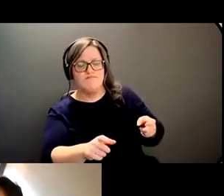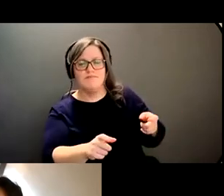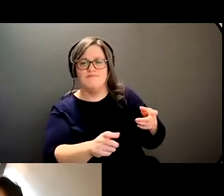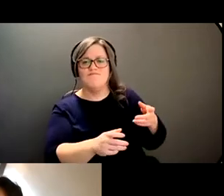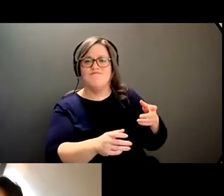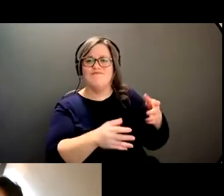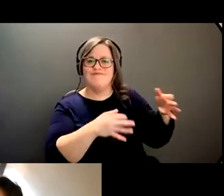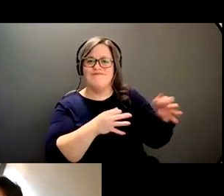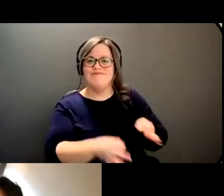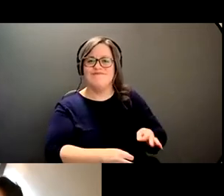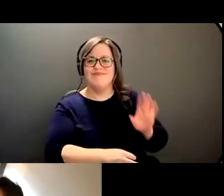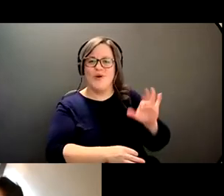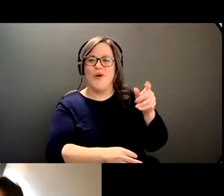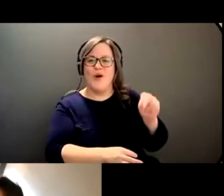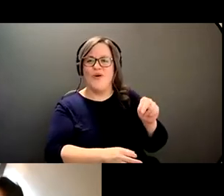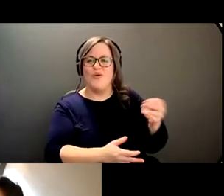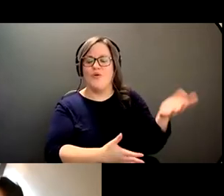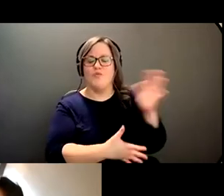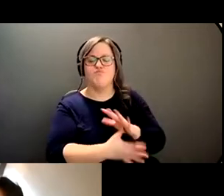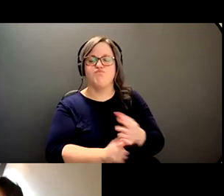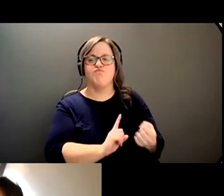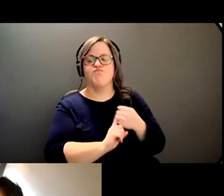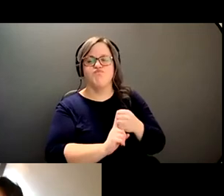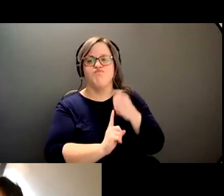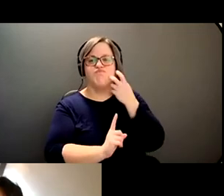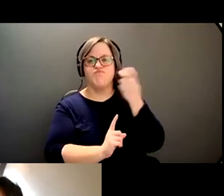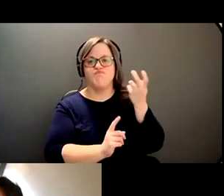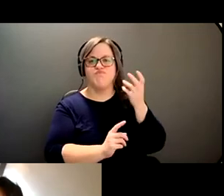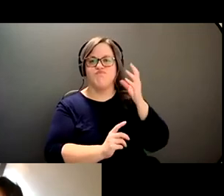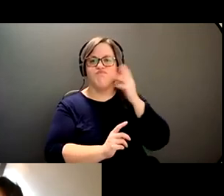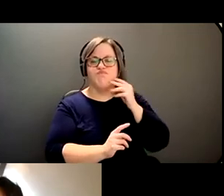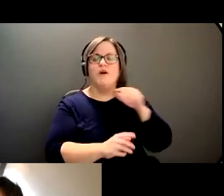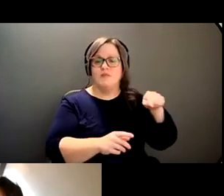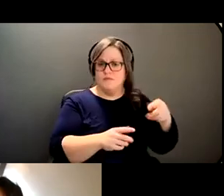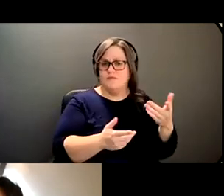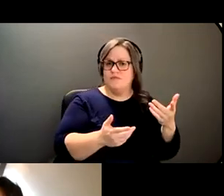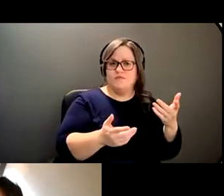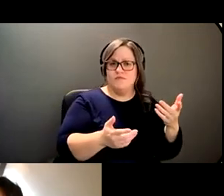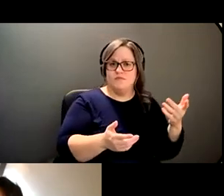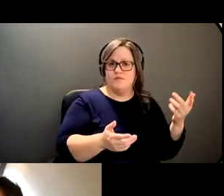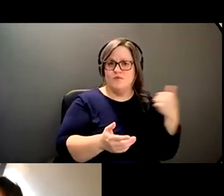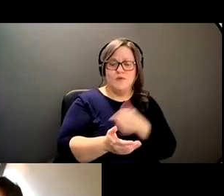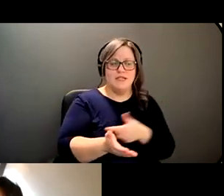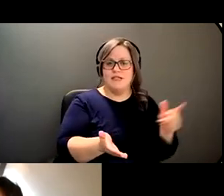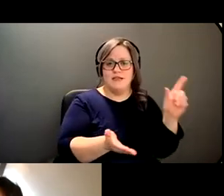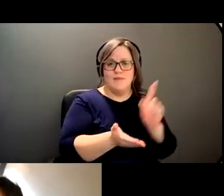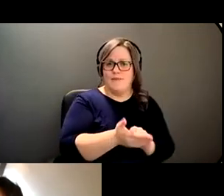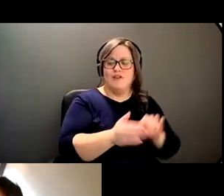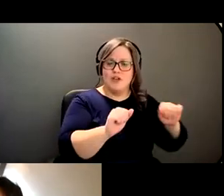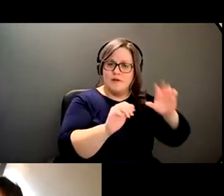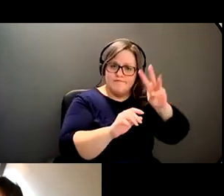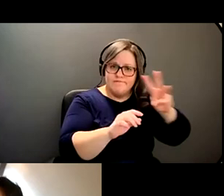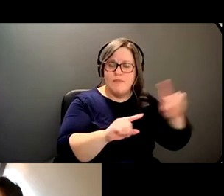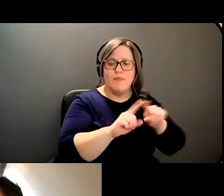on the Hearth website. And we still ongoingly publish volumes and it's like free to submit to, and we're pretty lax